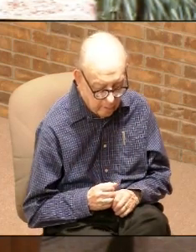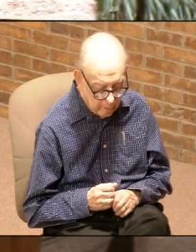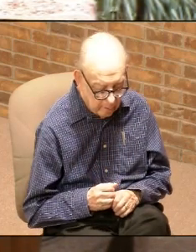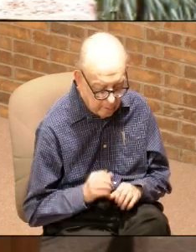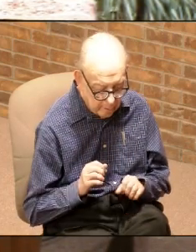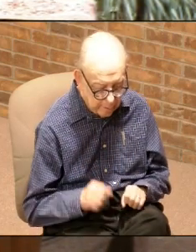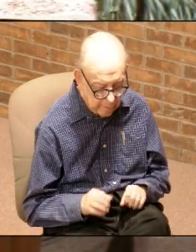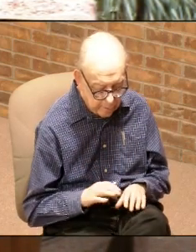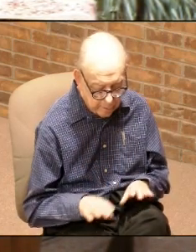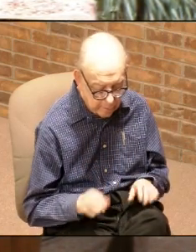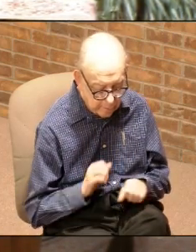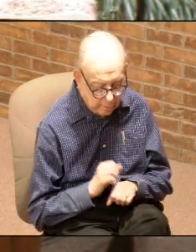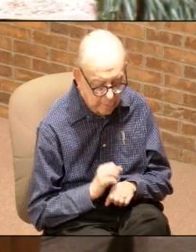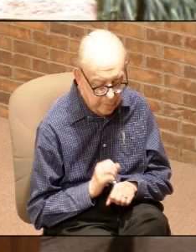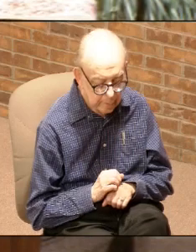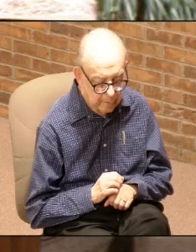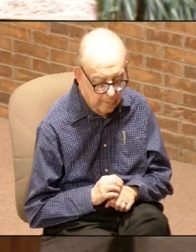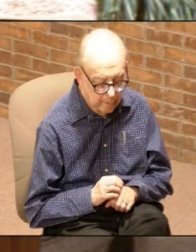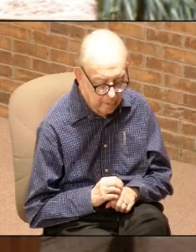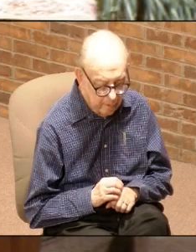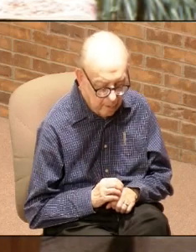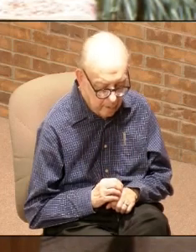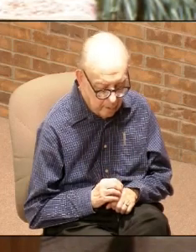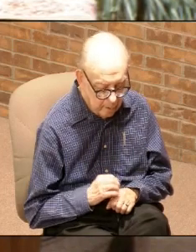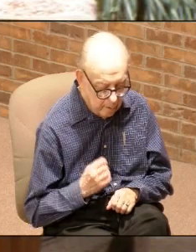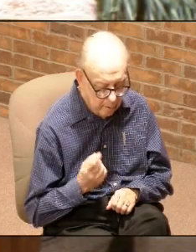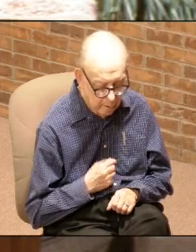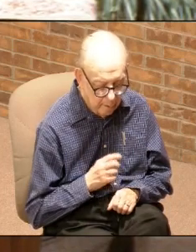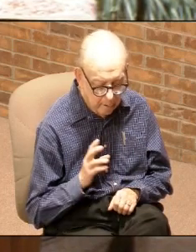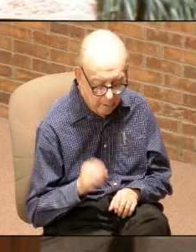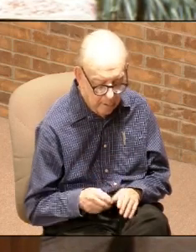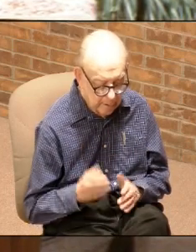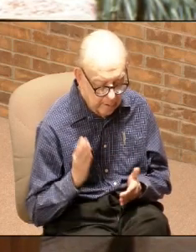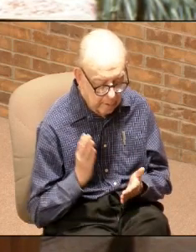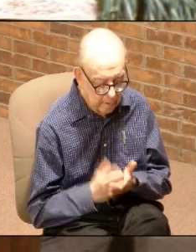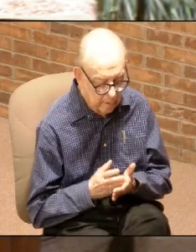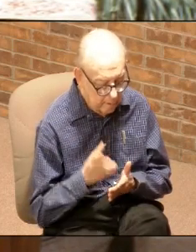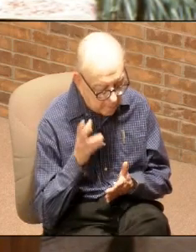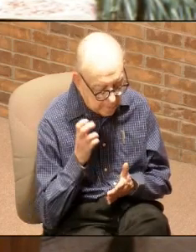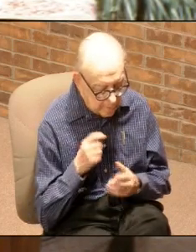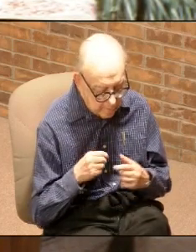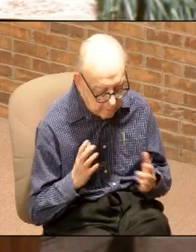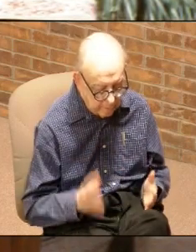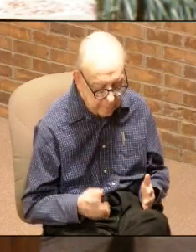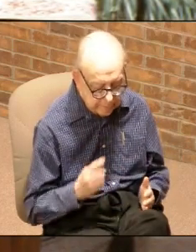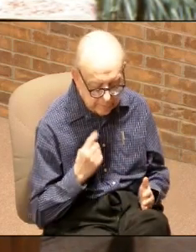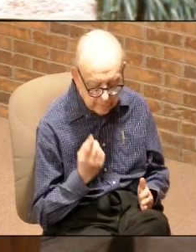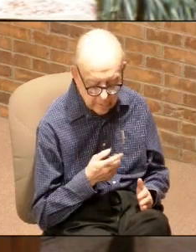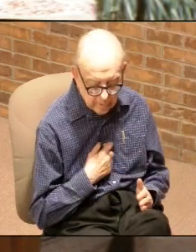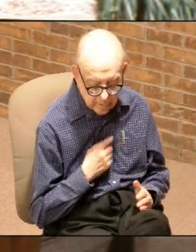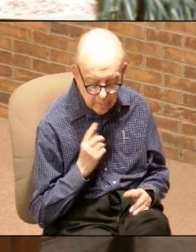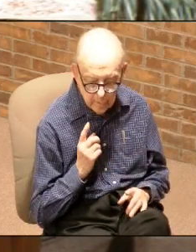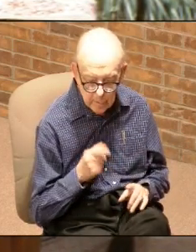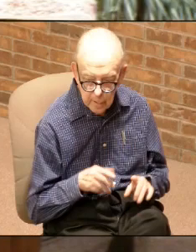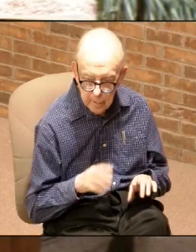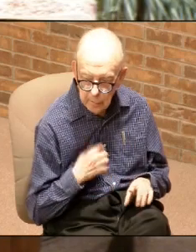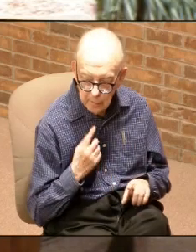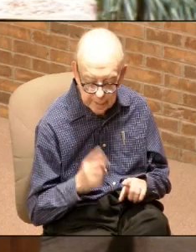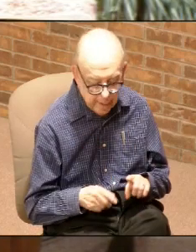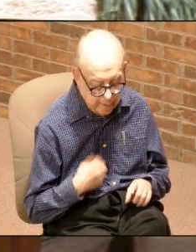You can do the task. We need to quit listening to the enemy that tells us we can't.